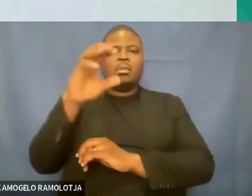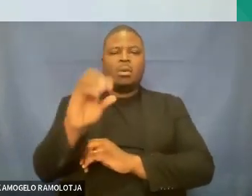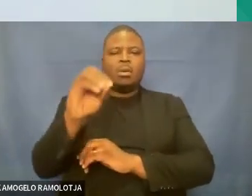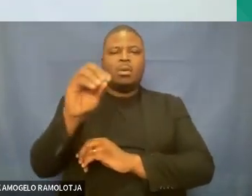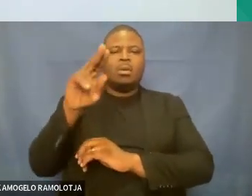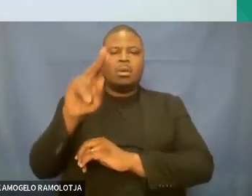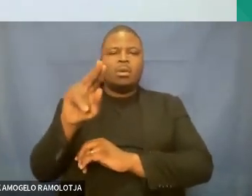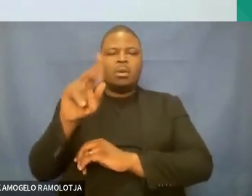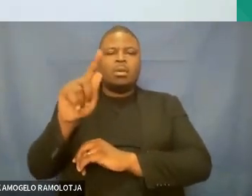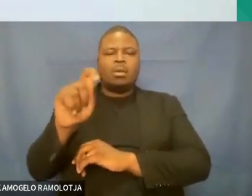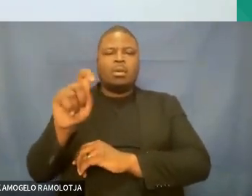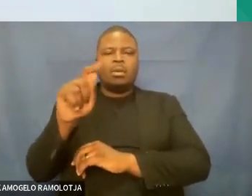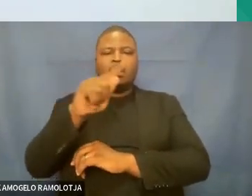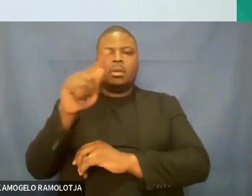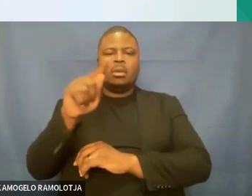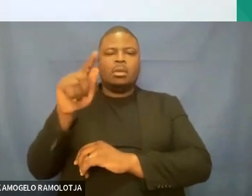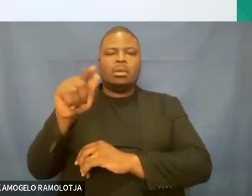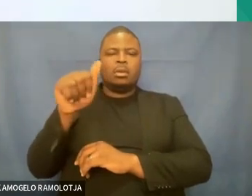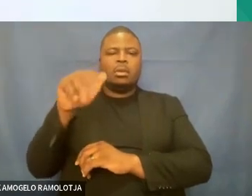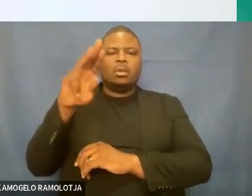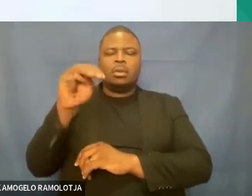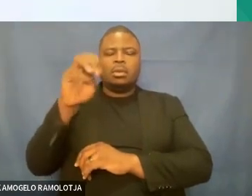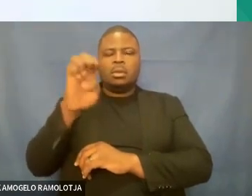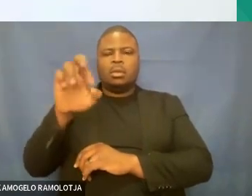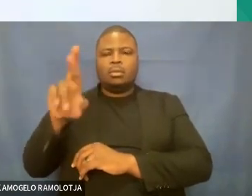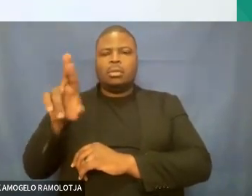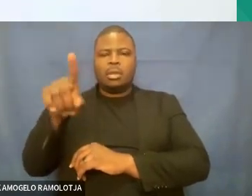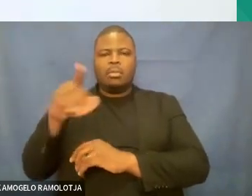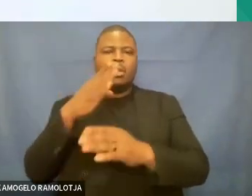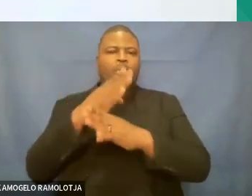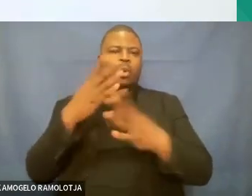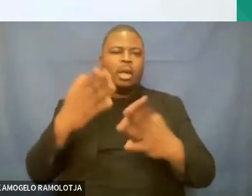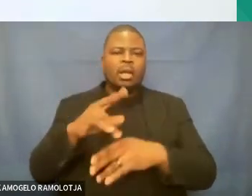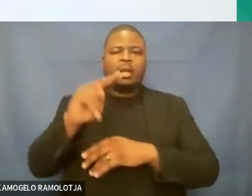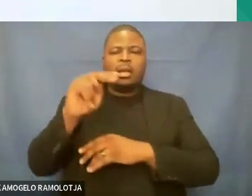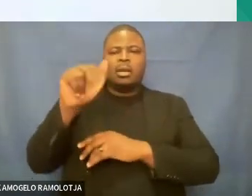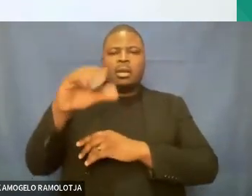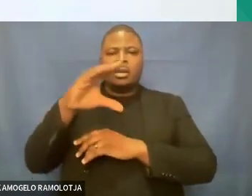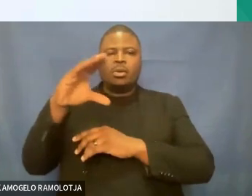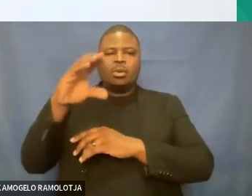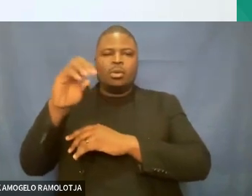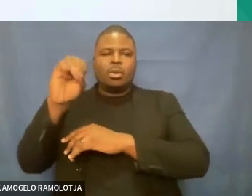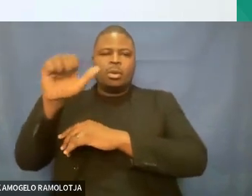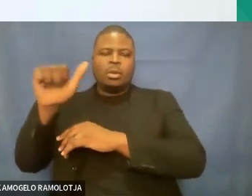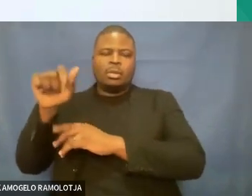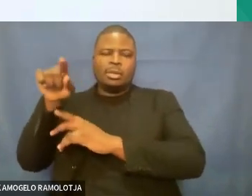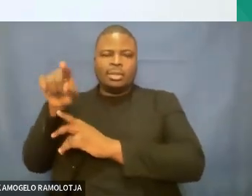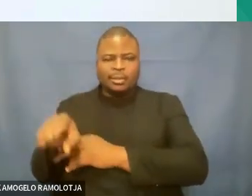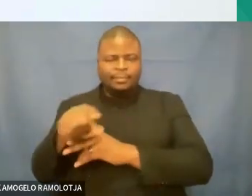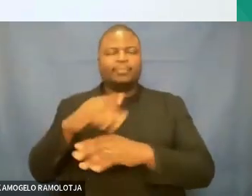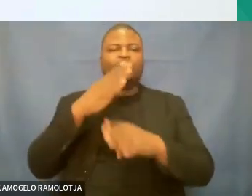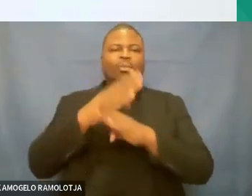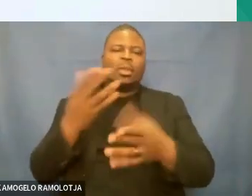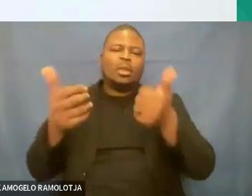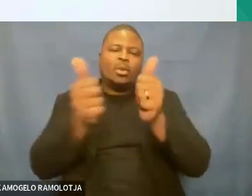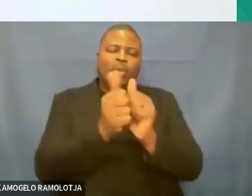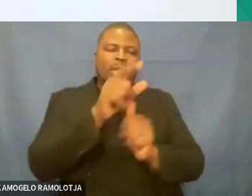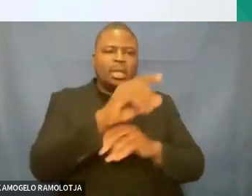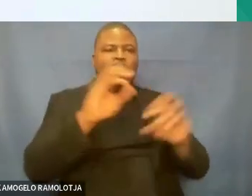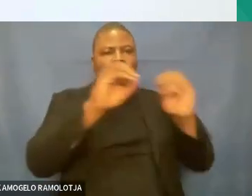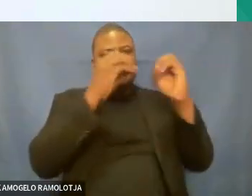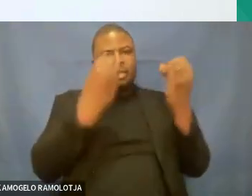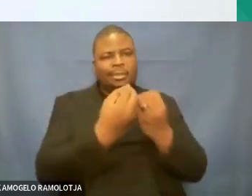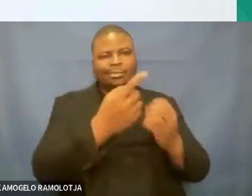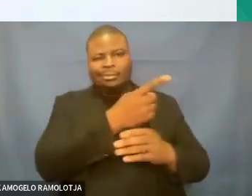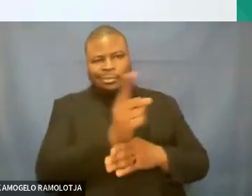professional and human rights program specialist at NACOSA. She works closely with community organizations to support young people and people who